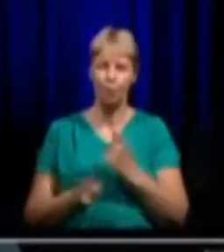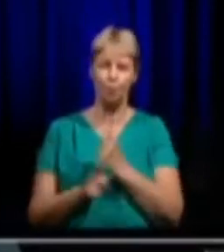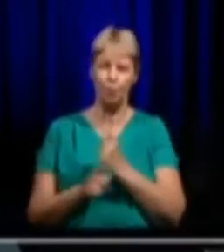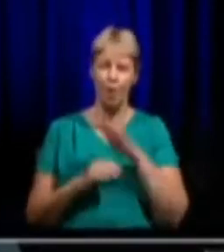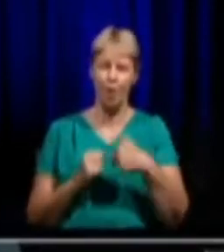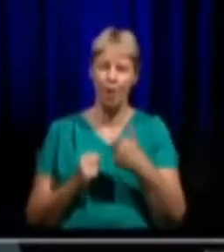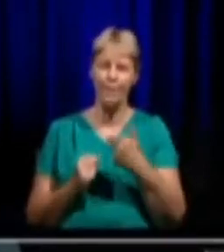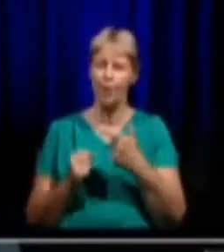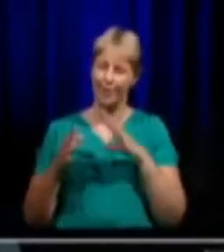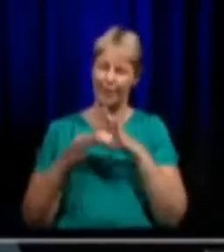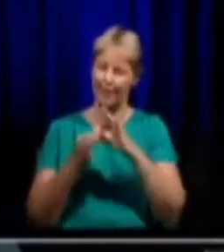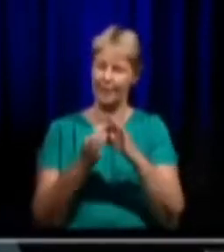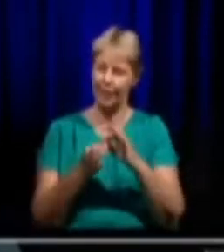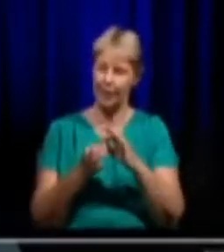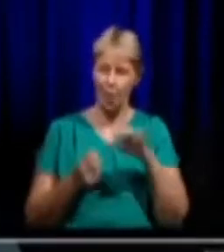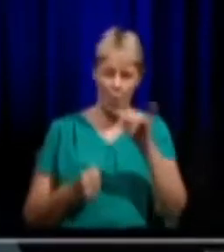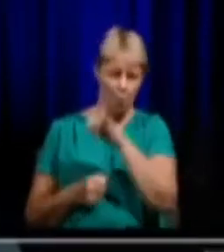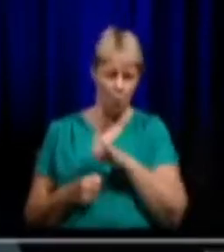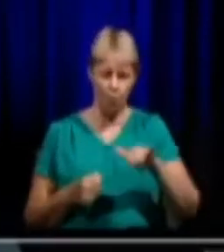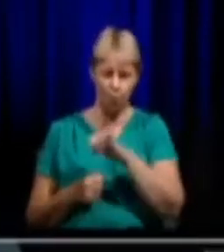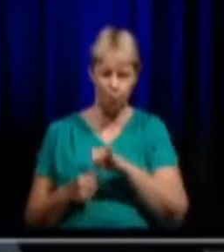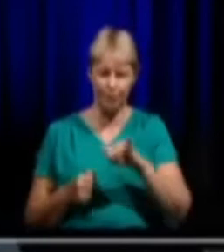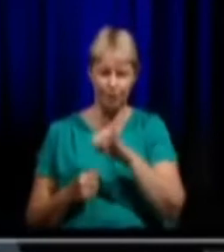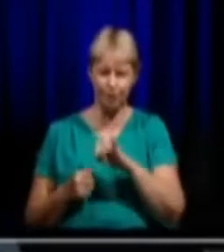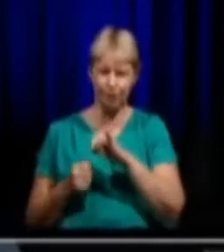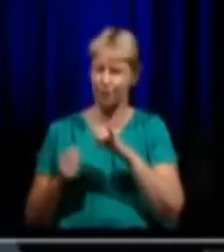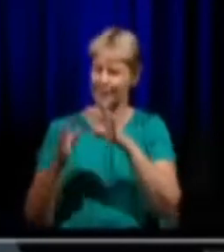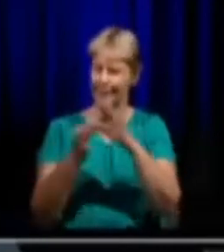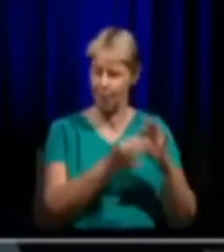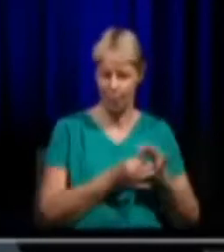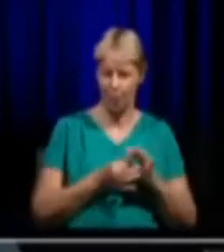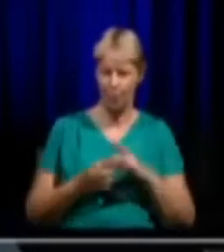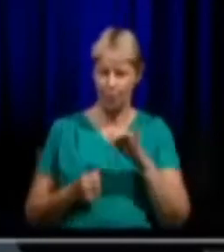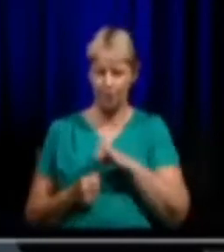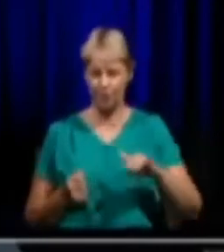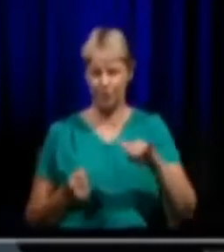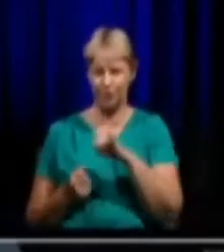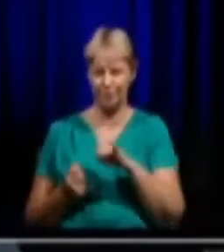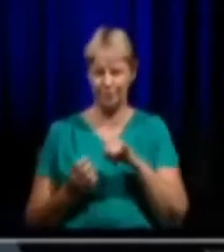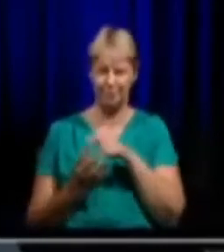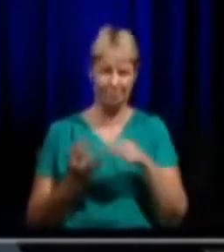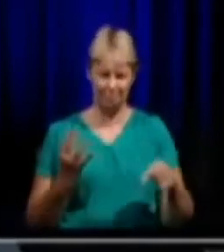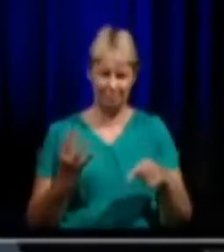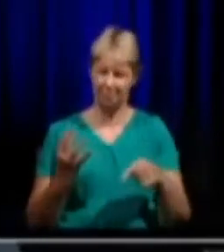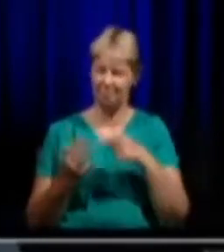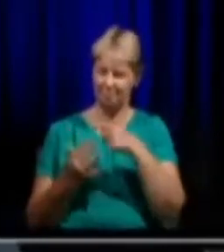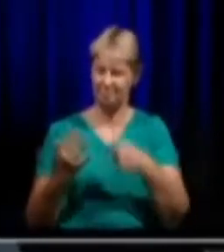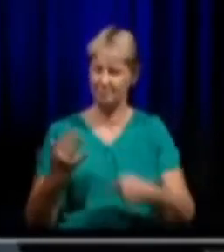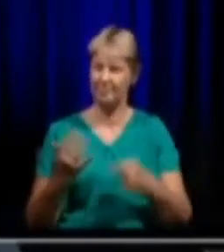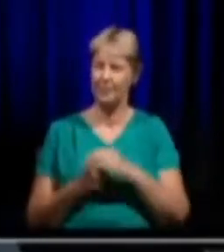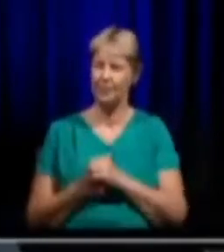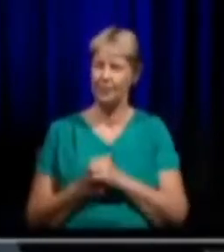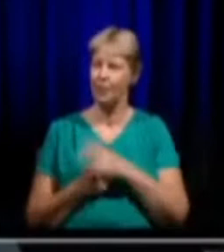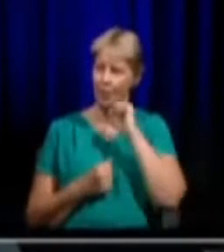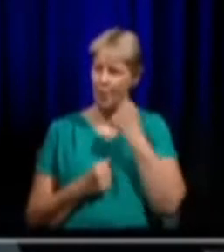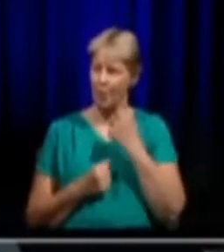and which network is the best one for you. So we're going to kick it off today with an experiment. But normally I would get